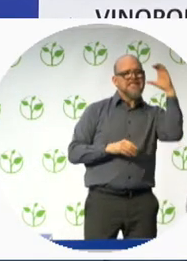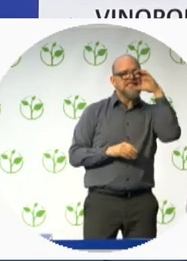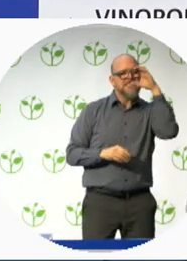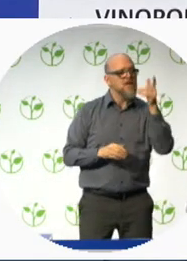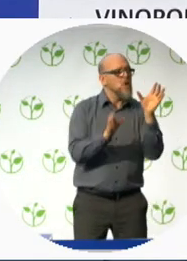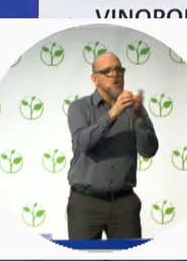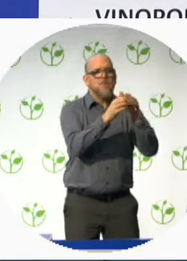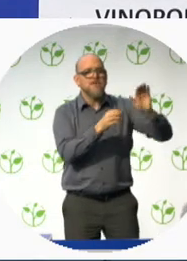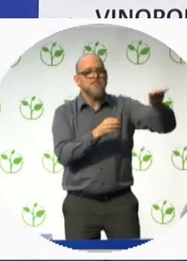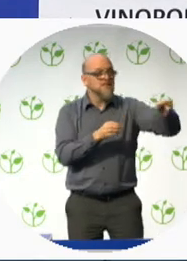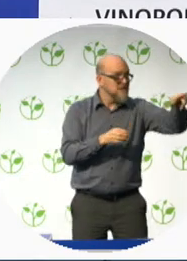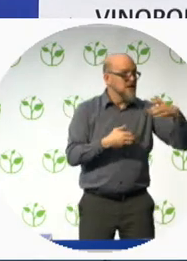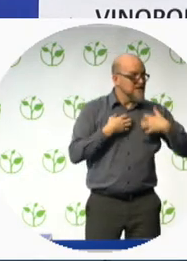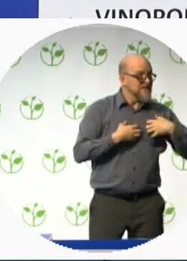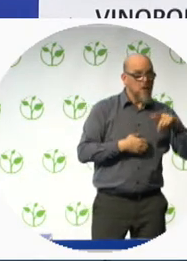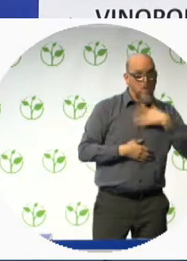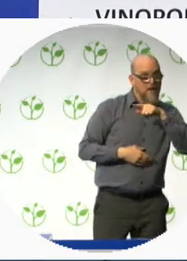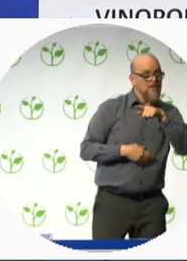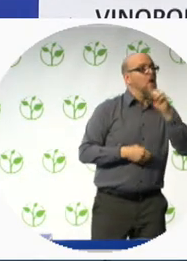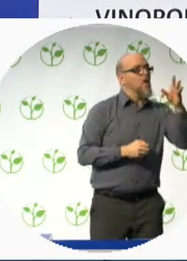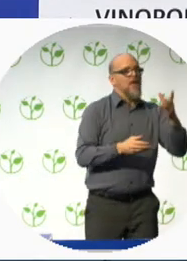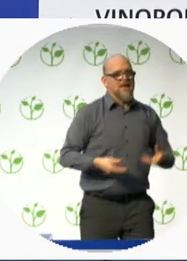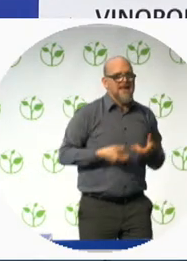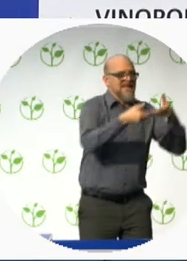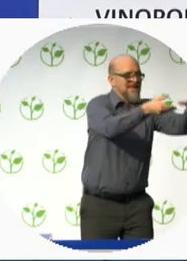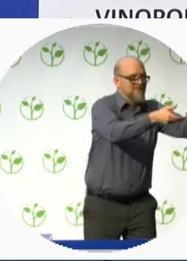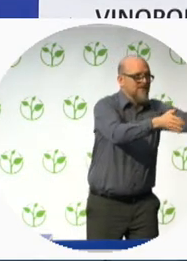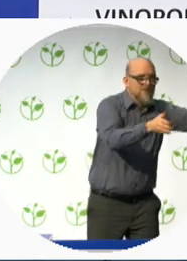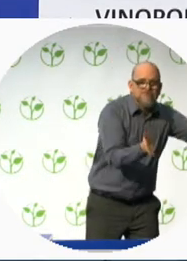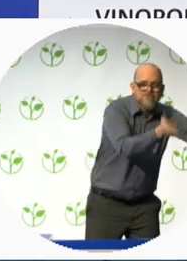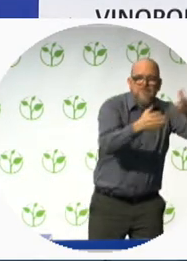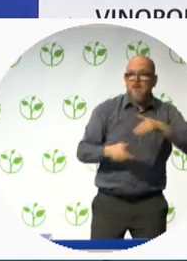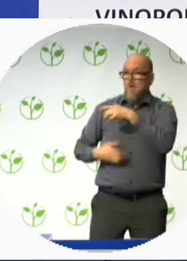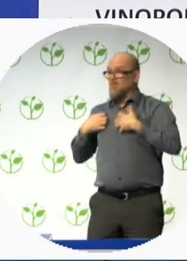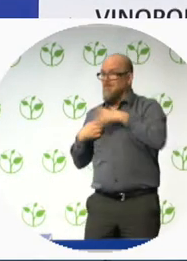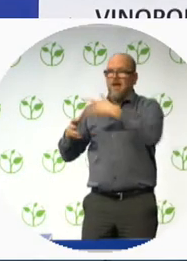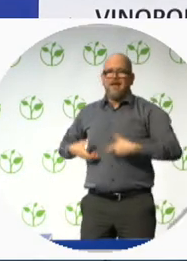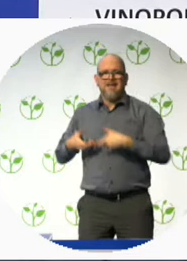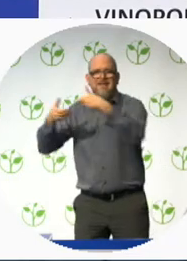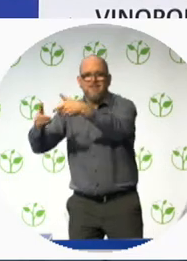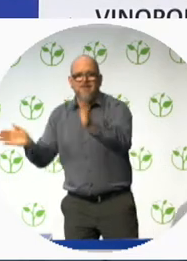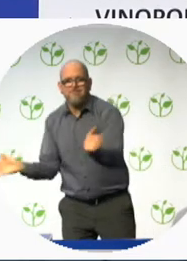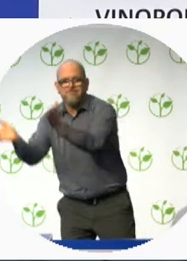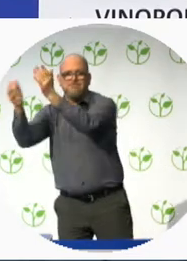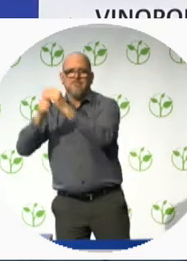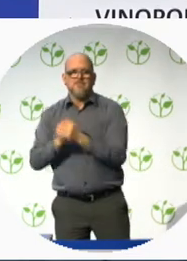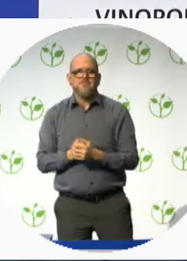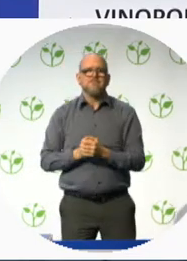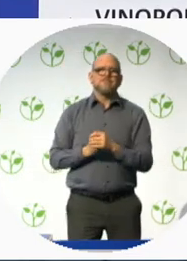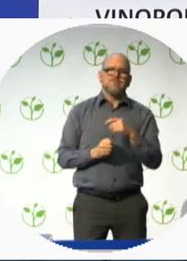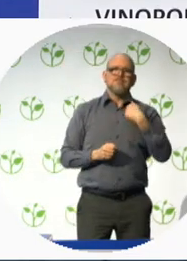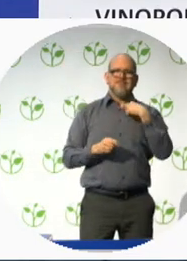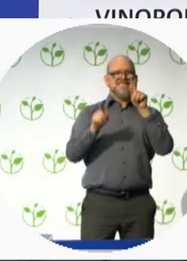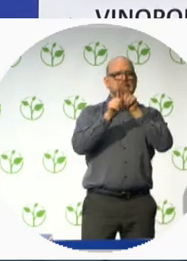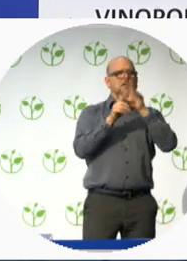products for their countries. And of course, we're going to measure our impact. So if anyone wants to contact me about